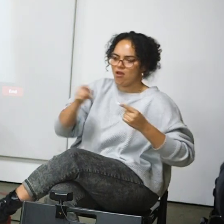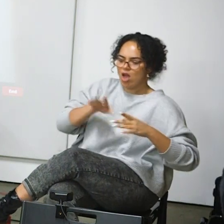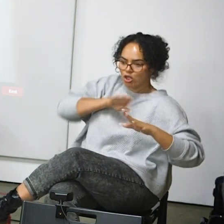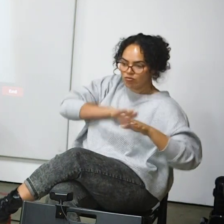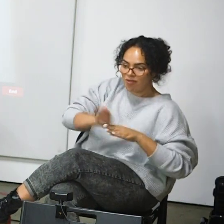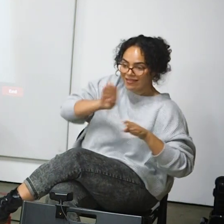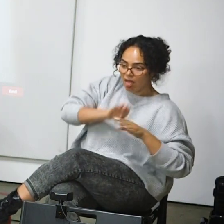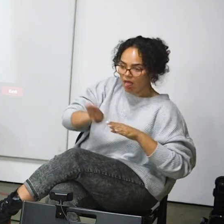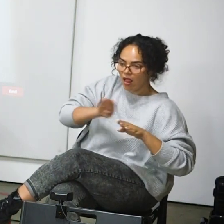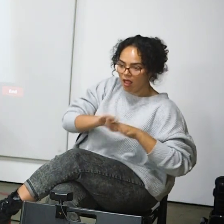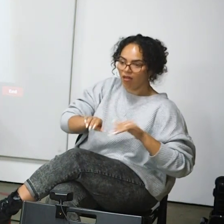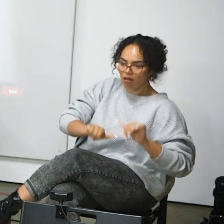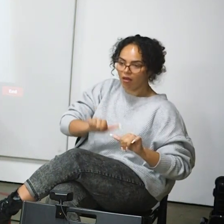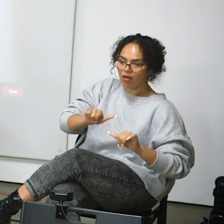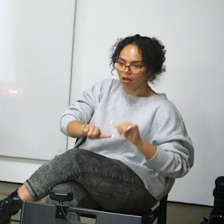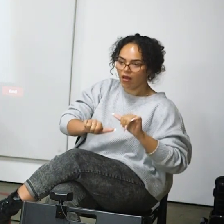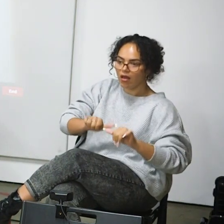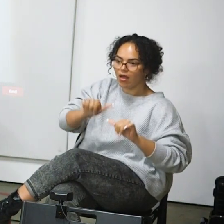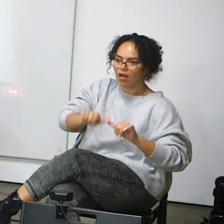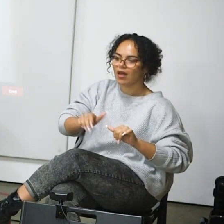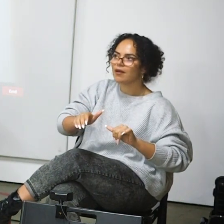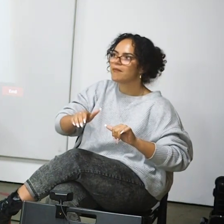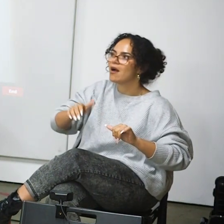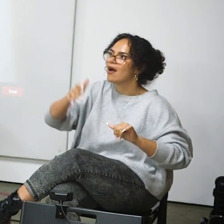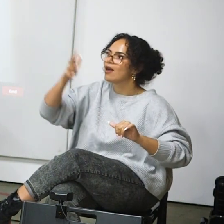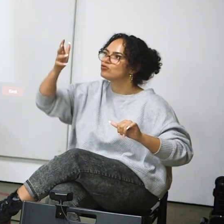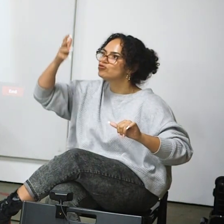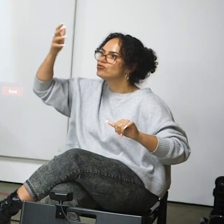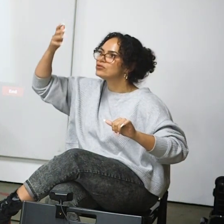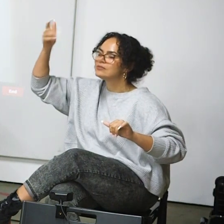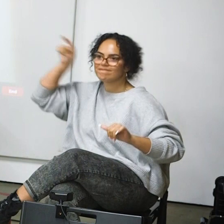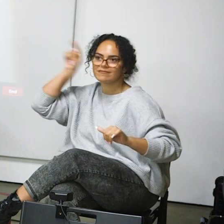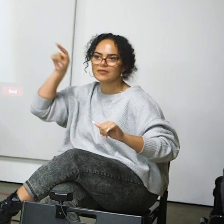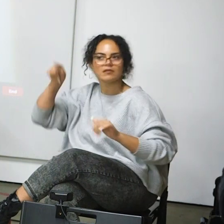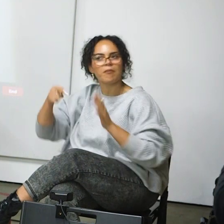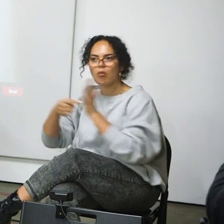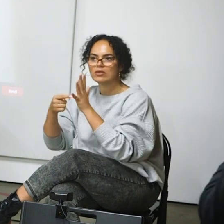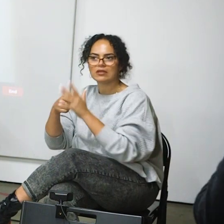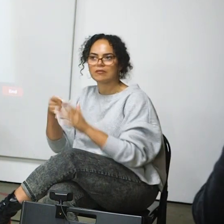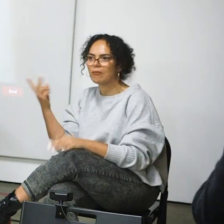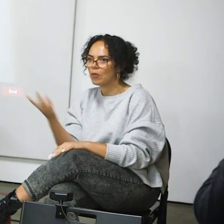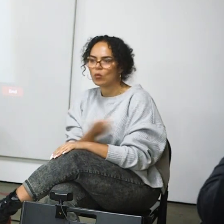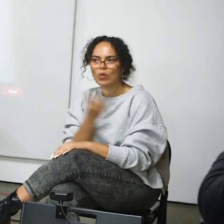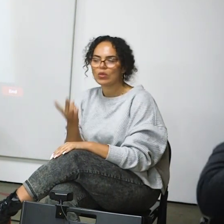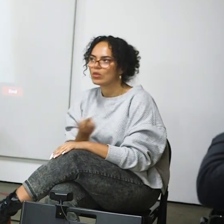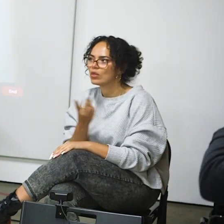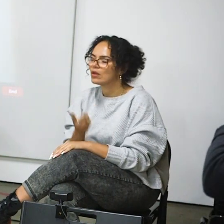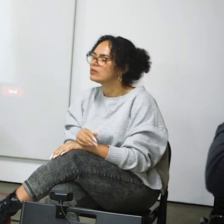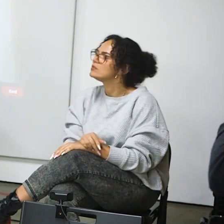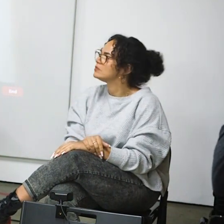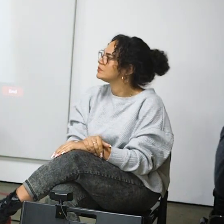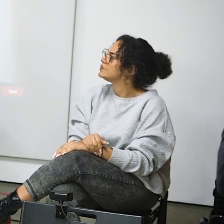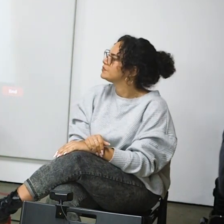the imaginary. The space to dream, I think, is really, really important to think about. So, hey, do you want to say something about that as well? Yeah, I